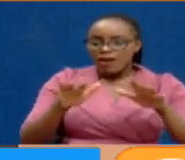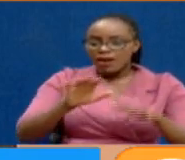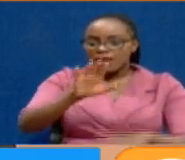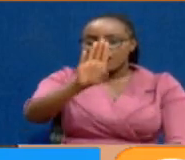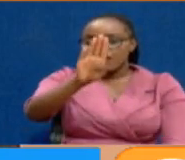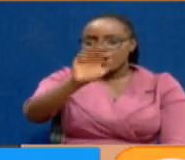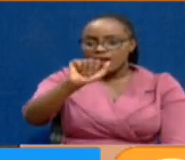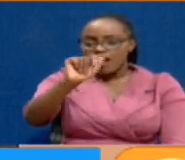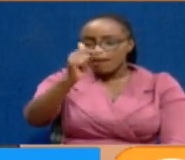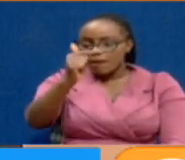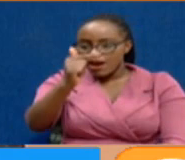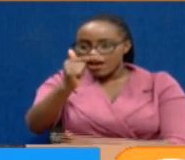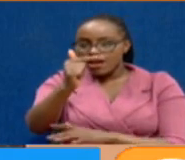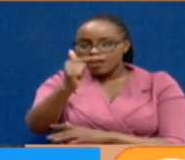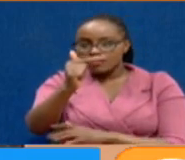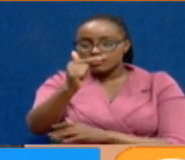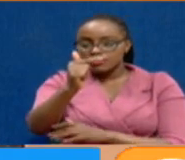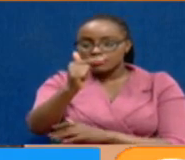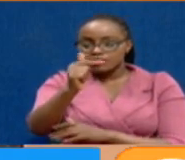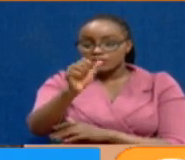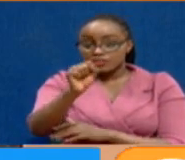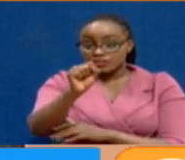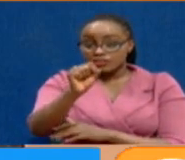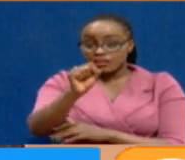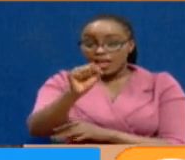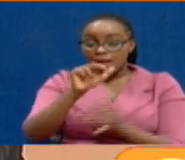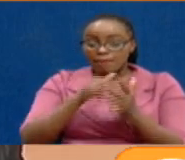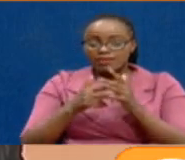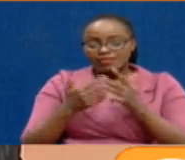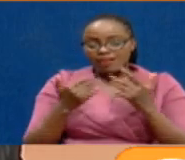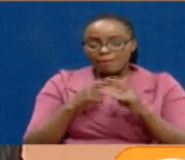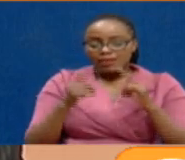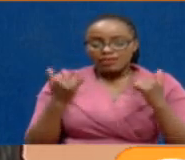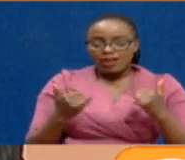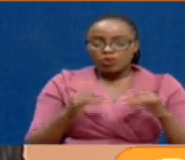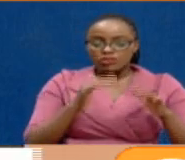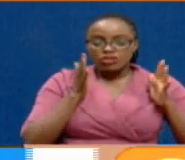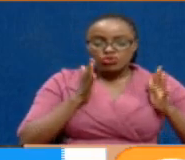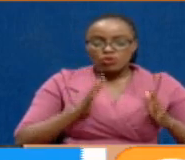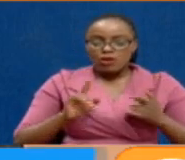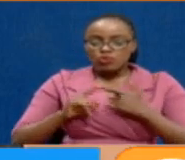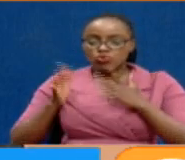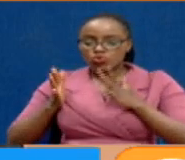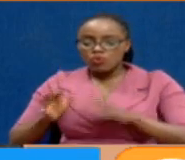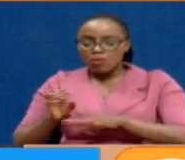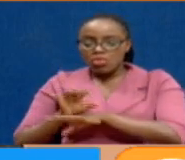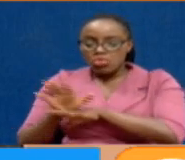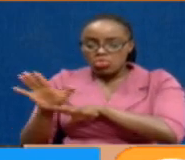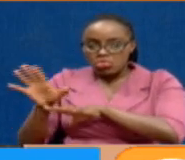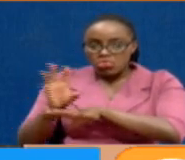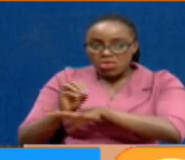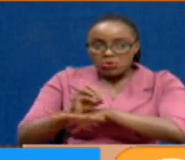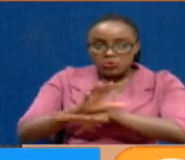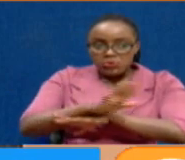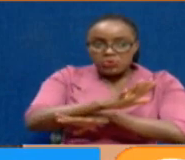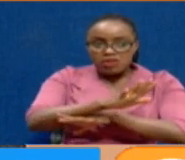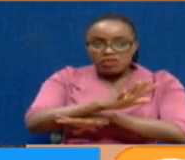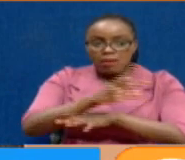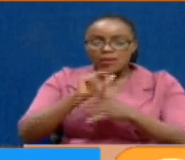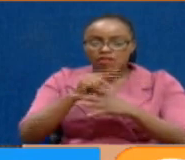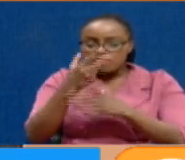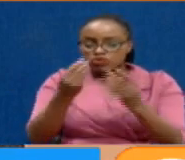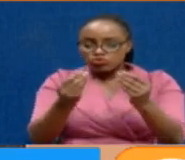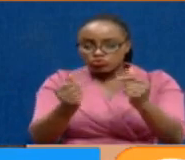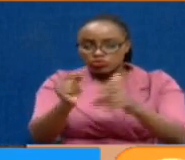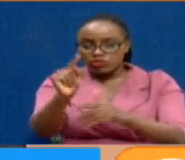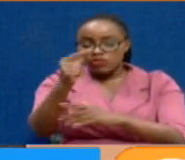bats, but so far it's human-to-human transmission, and that is what we really need to take care of in terms